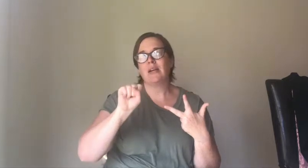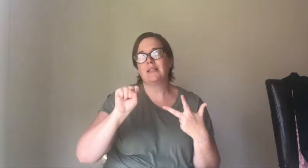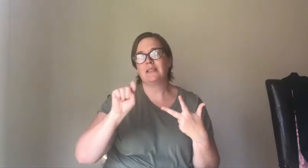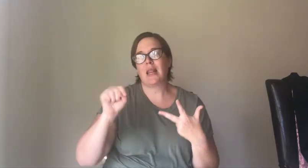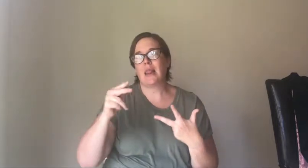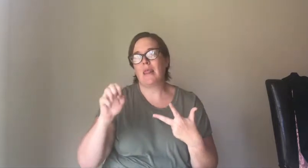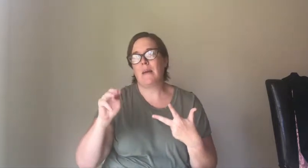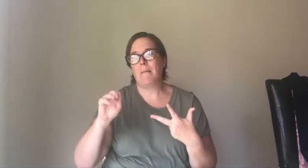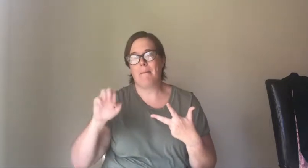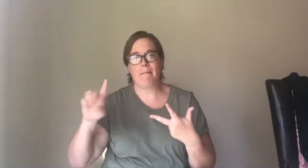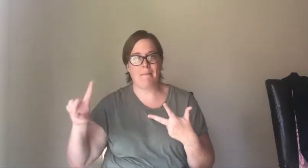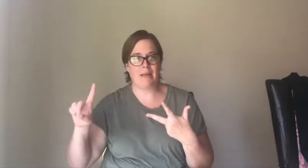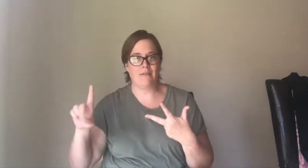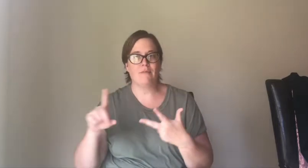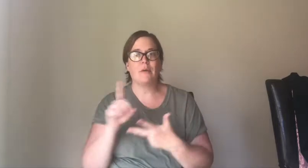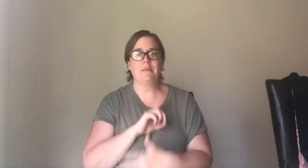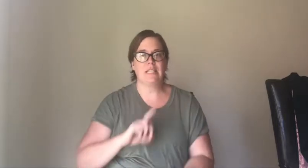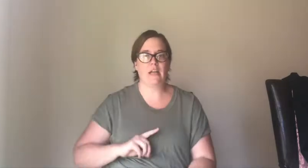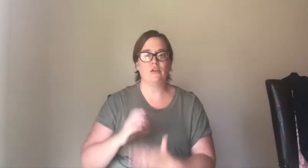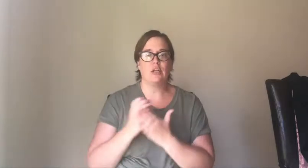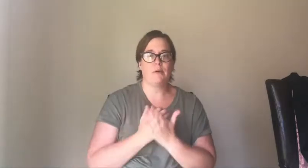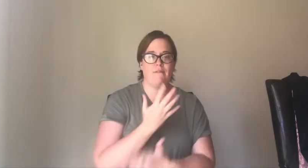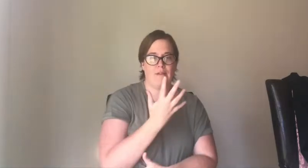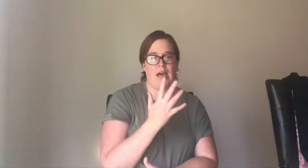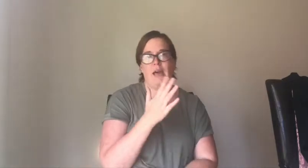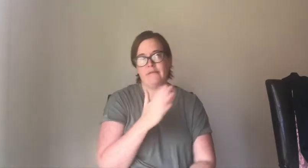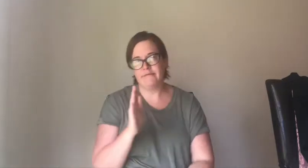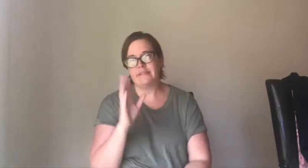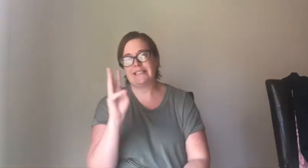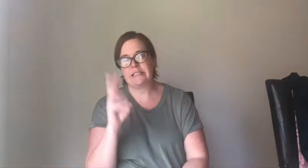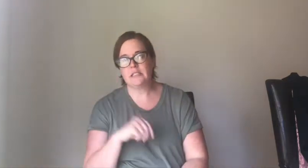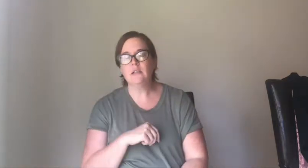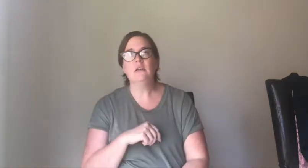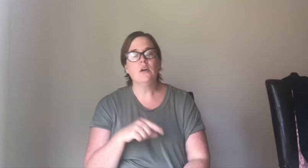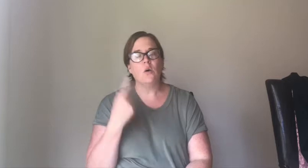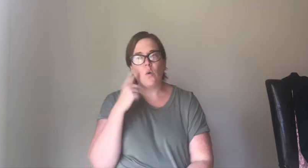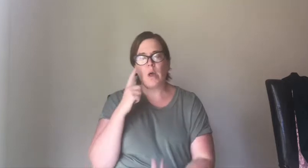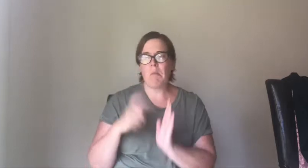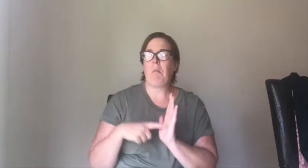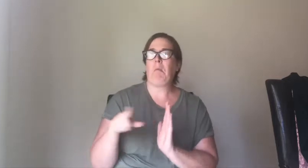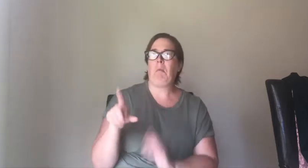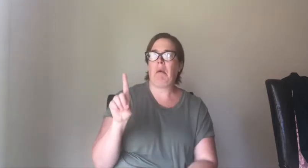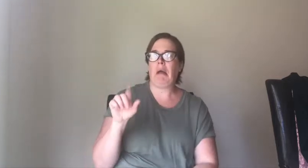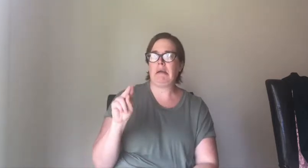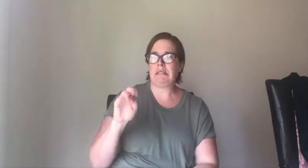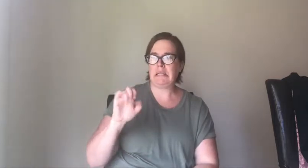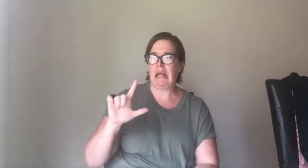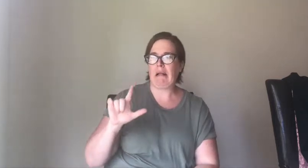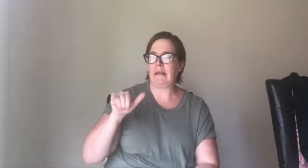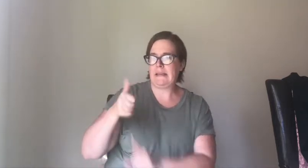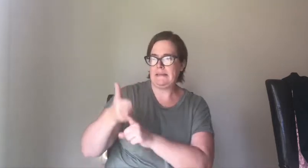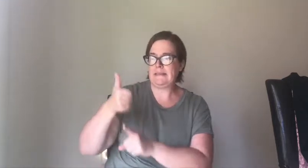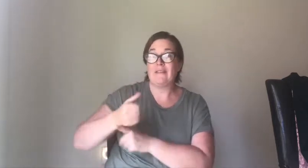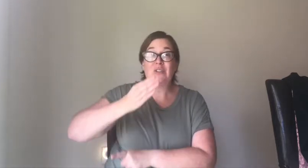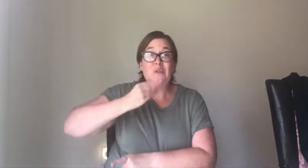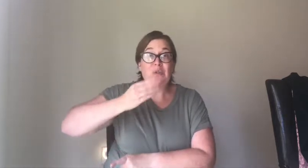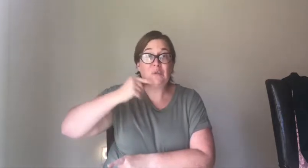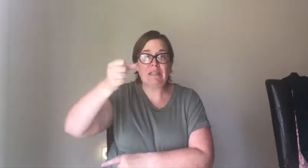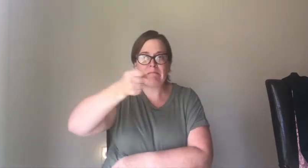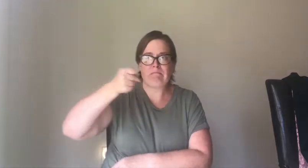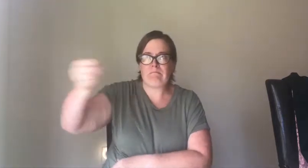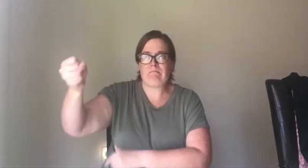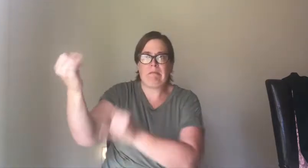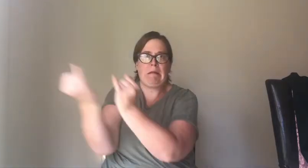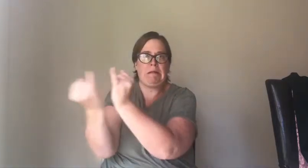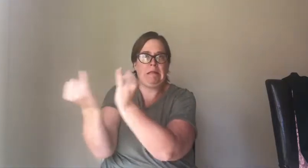time when the world's greatest superpower has just come under new management, under new leadership. And so if you were here last week, David talked